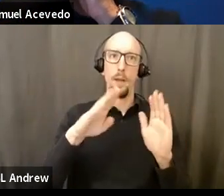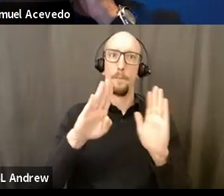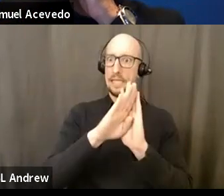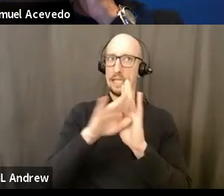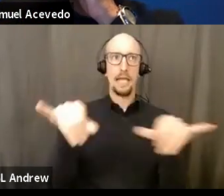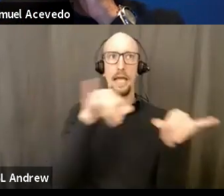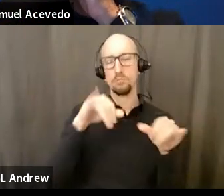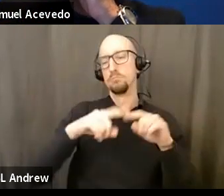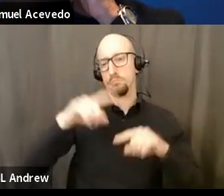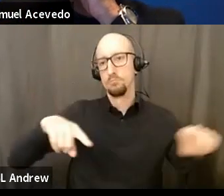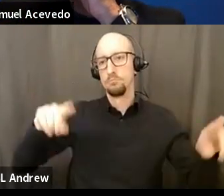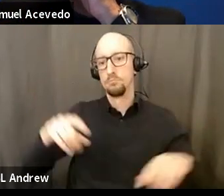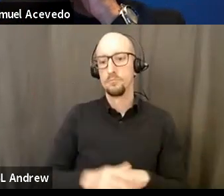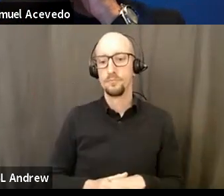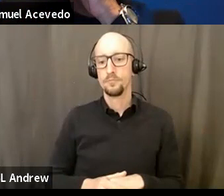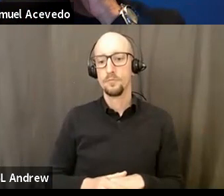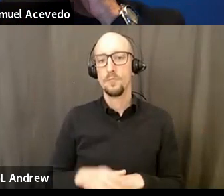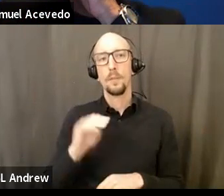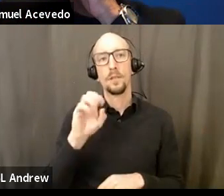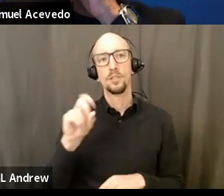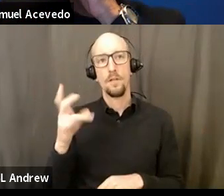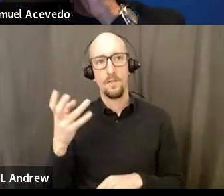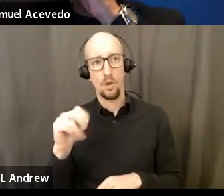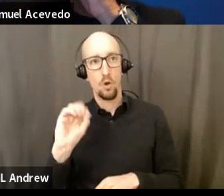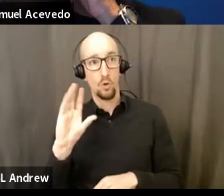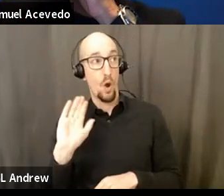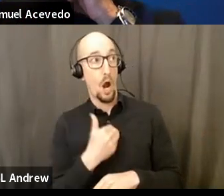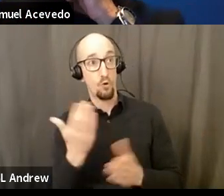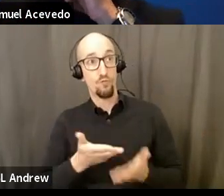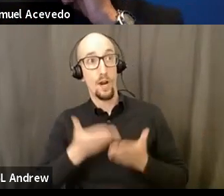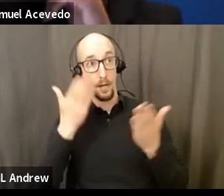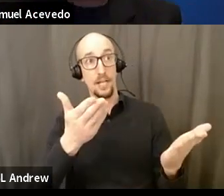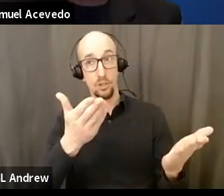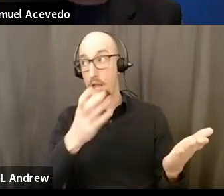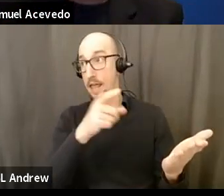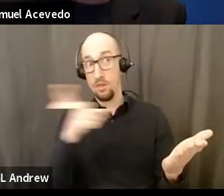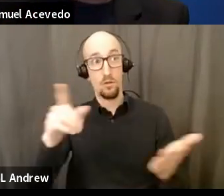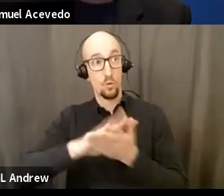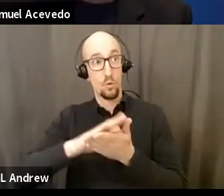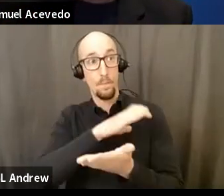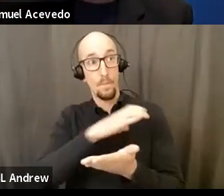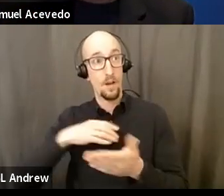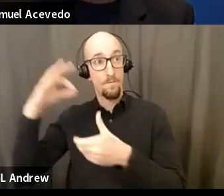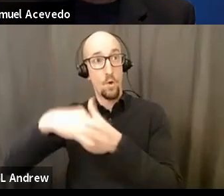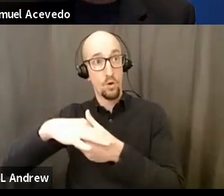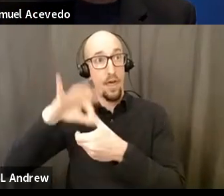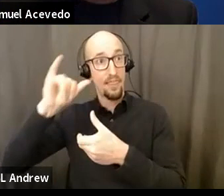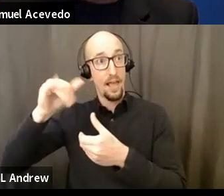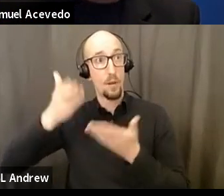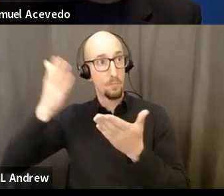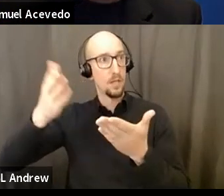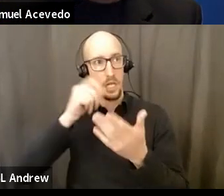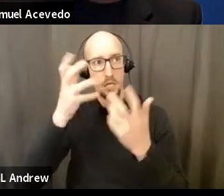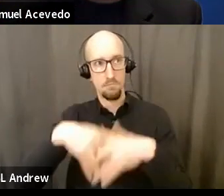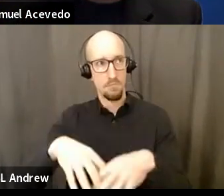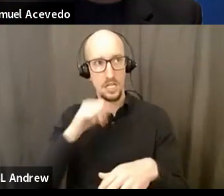we recommended as a working group and that the school committee voted on did not happen.